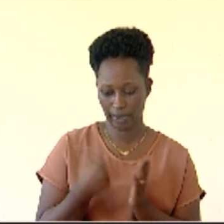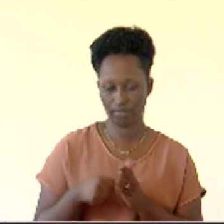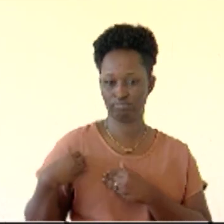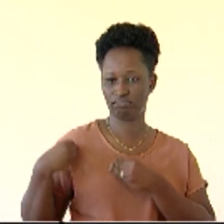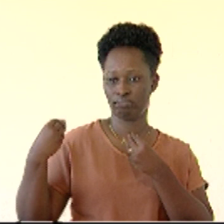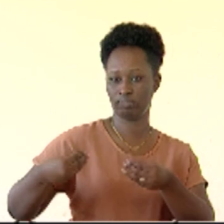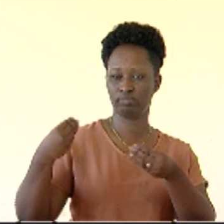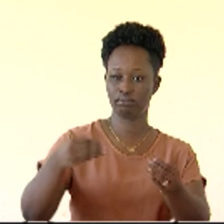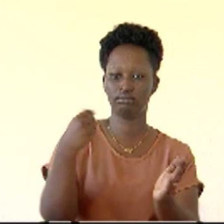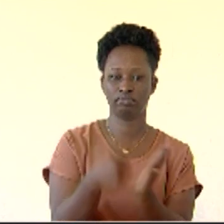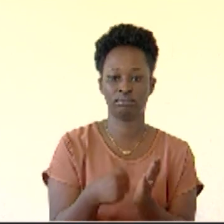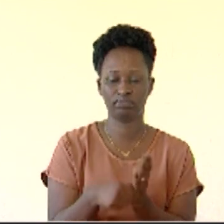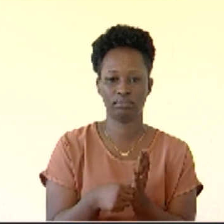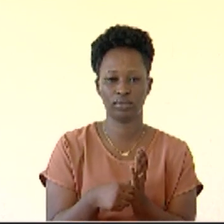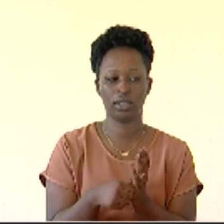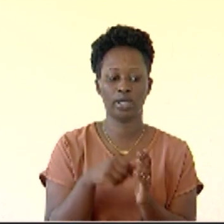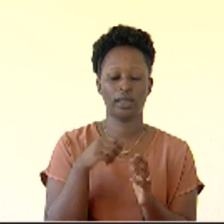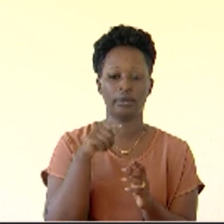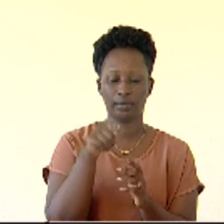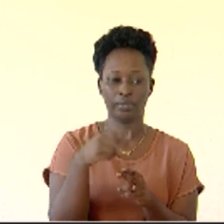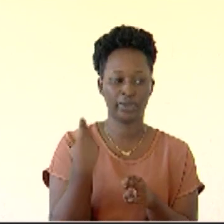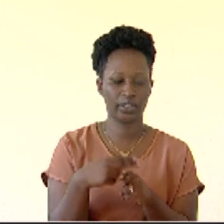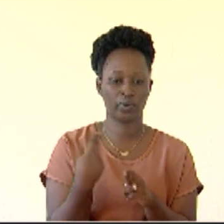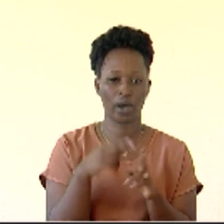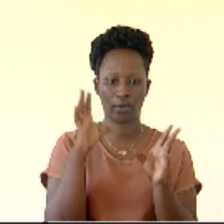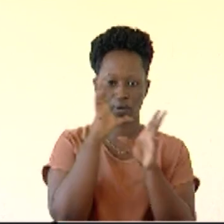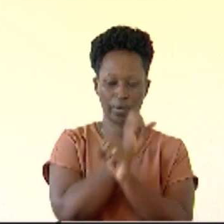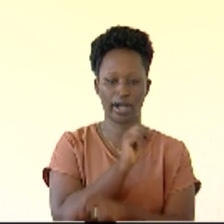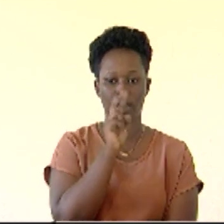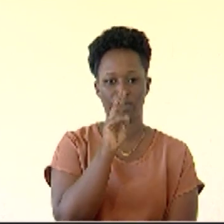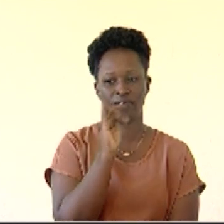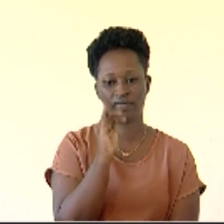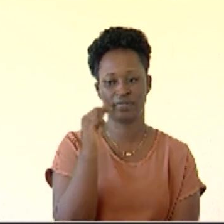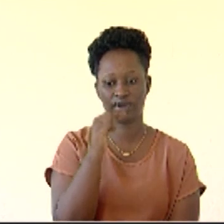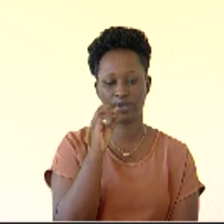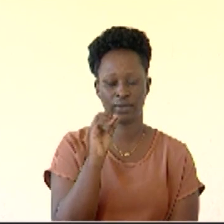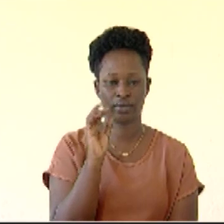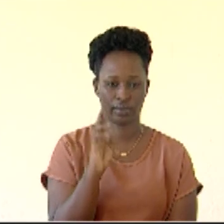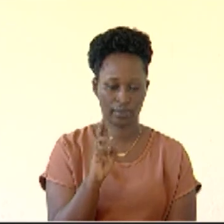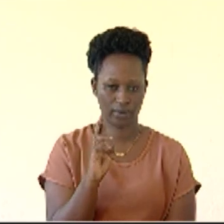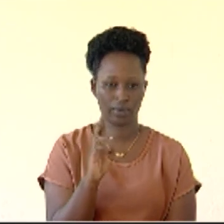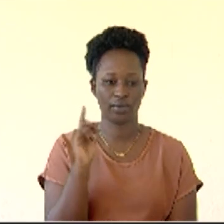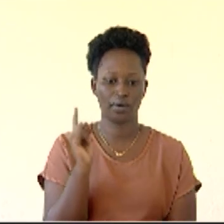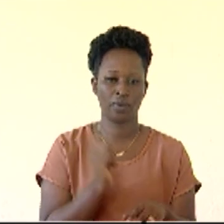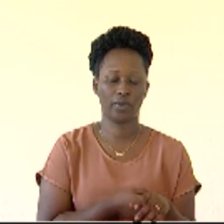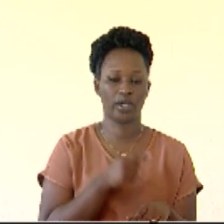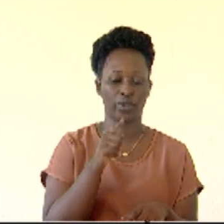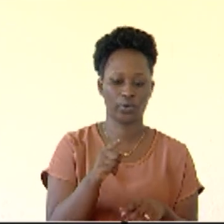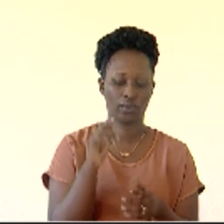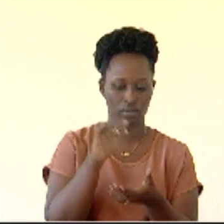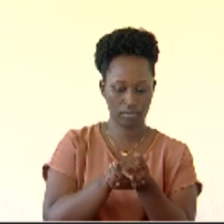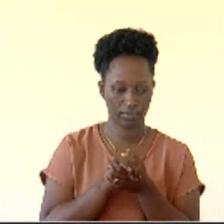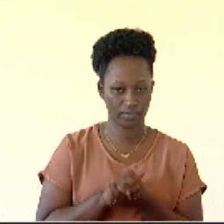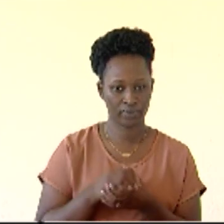of vigor. When you have some kind of, when you produce with when you get married to your